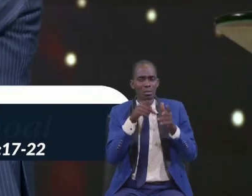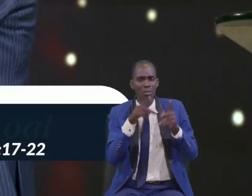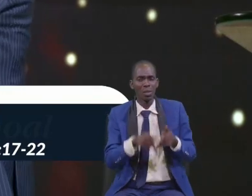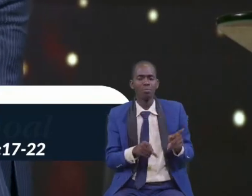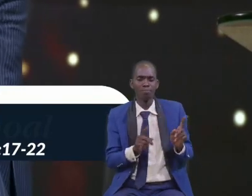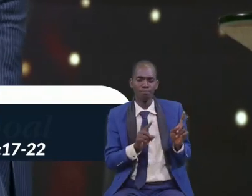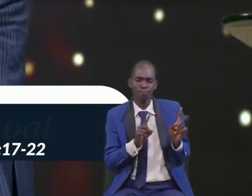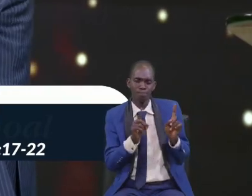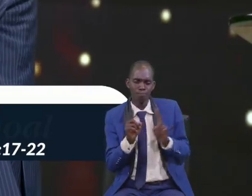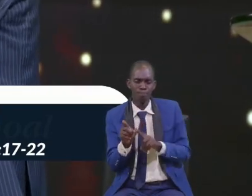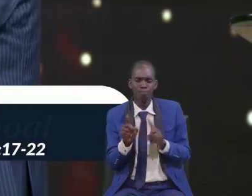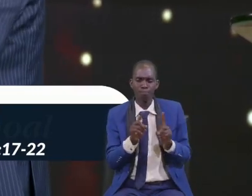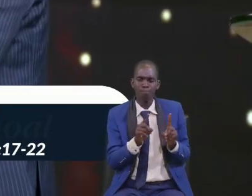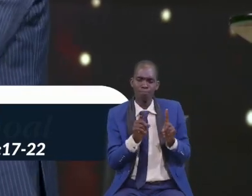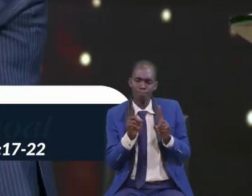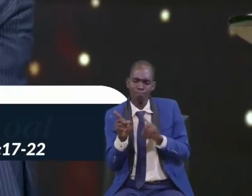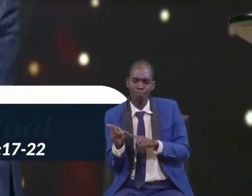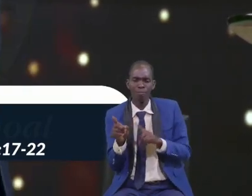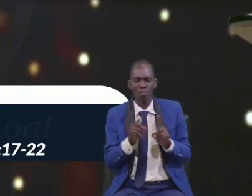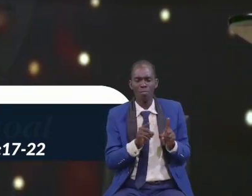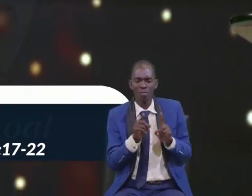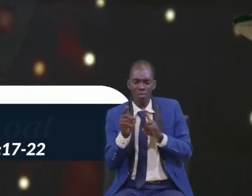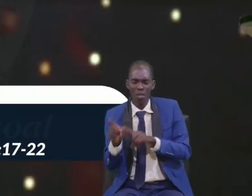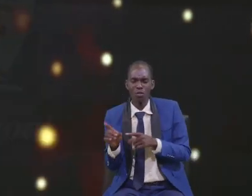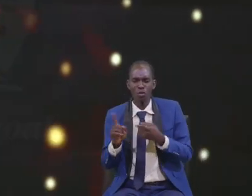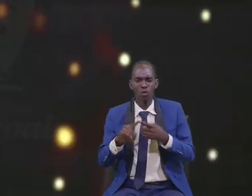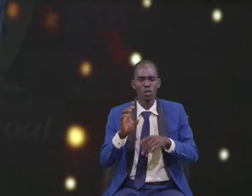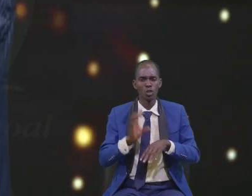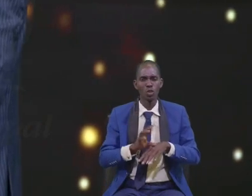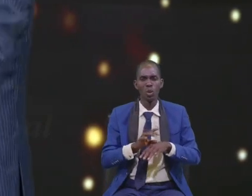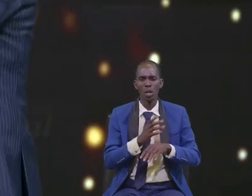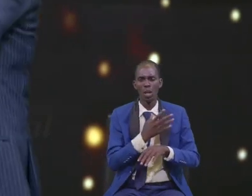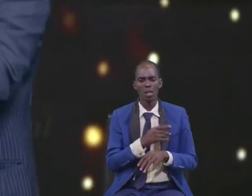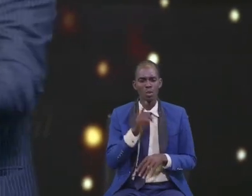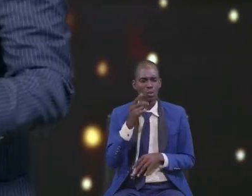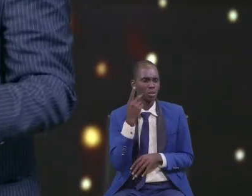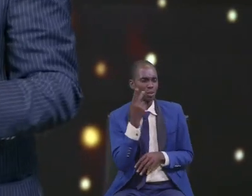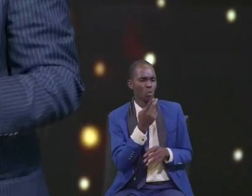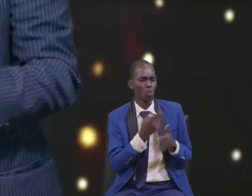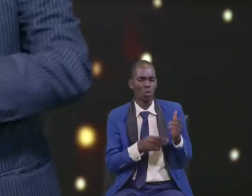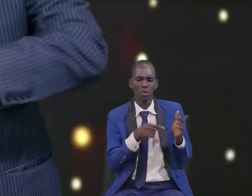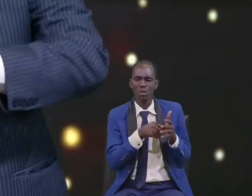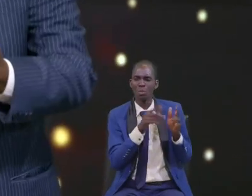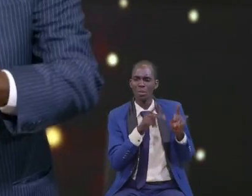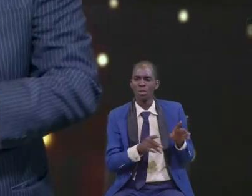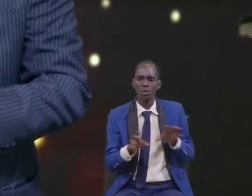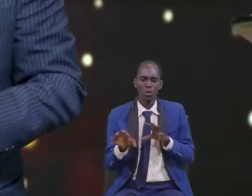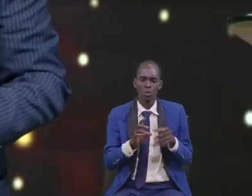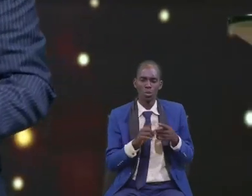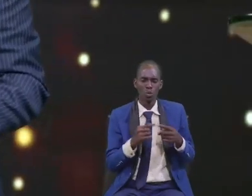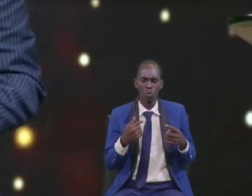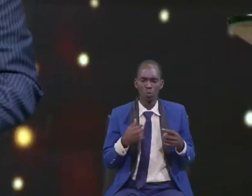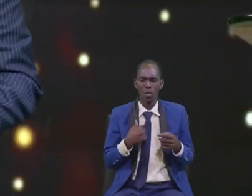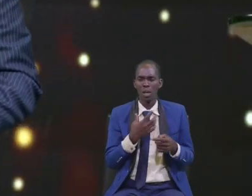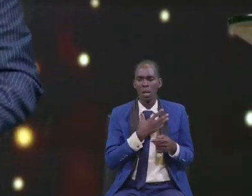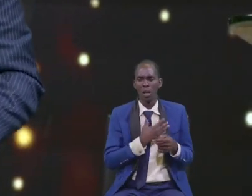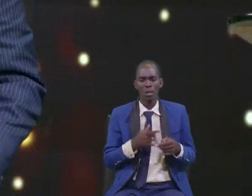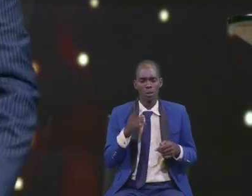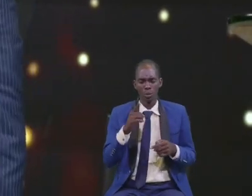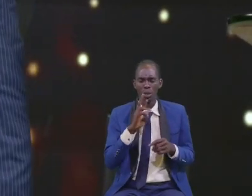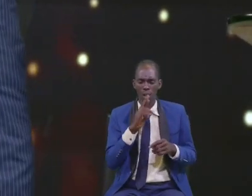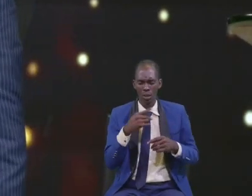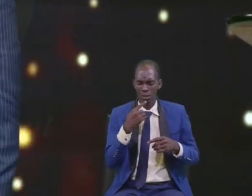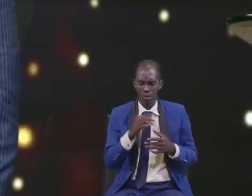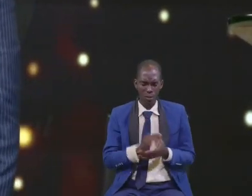yet look at what he's doing to me. Look at what she is doing to me. And then you begin to judge. I did not hear him.